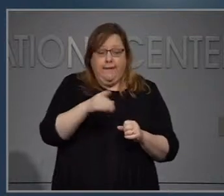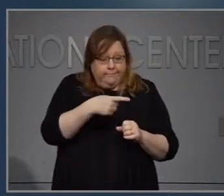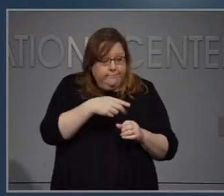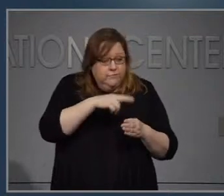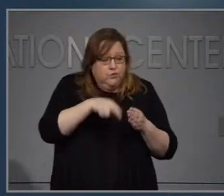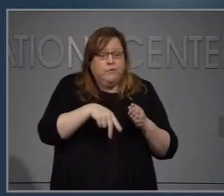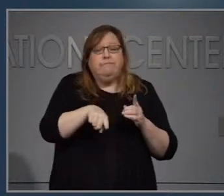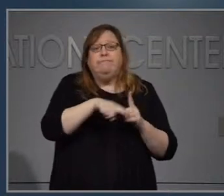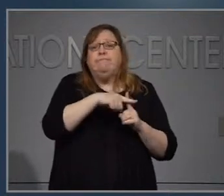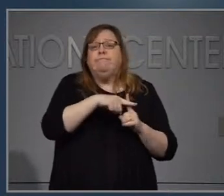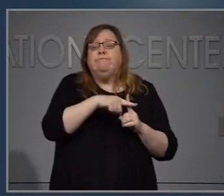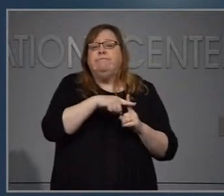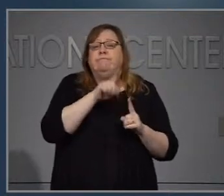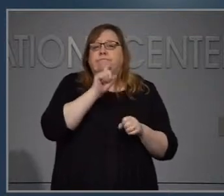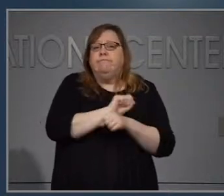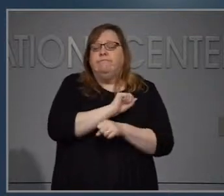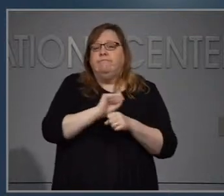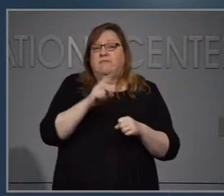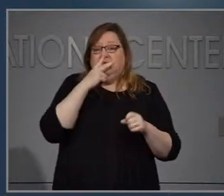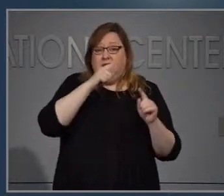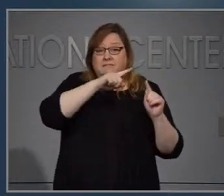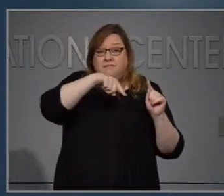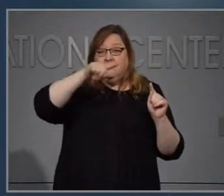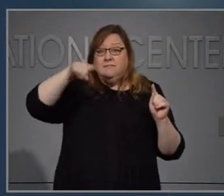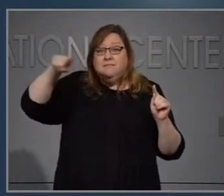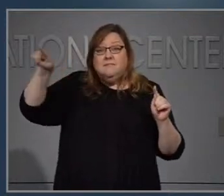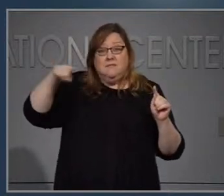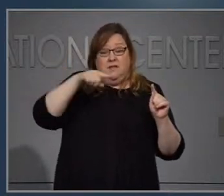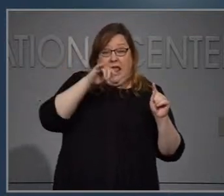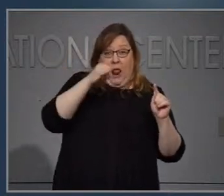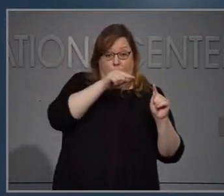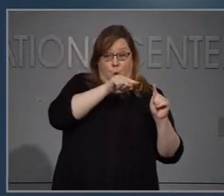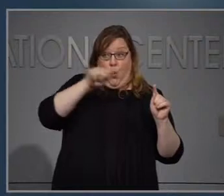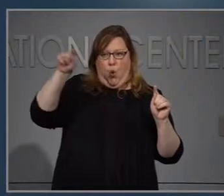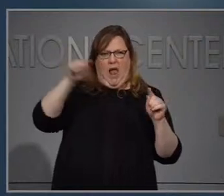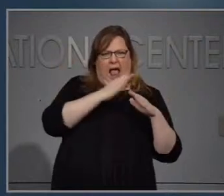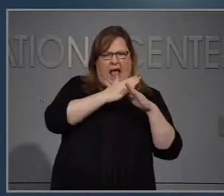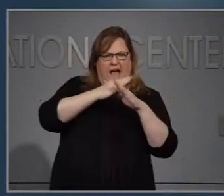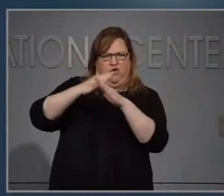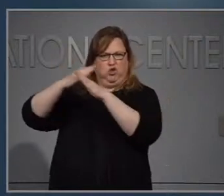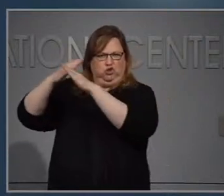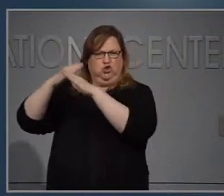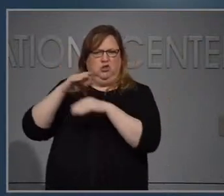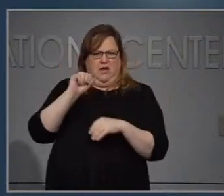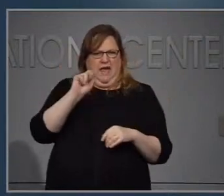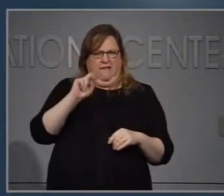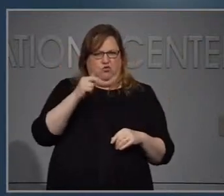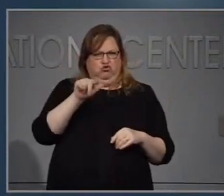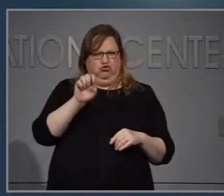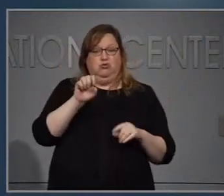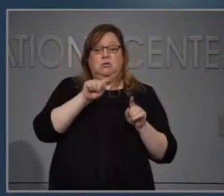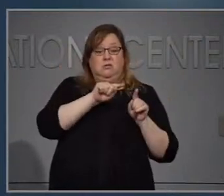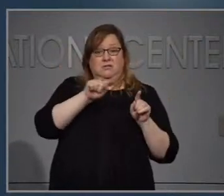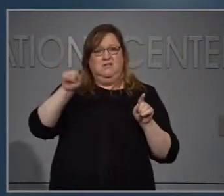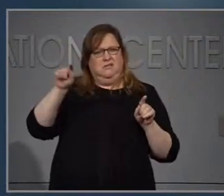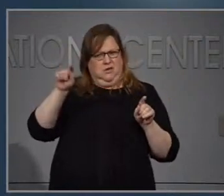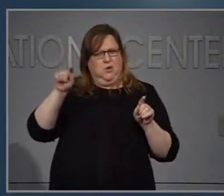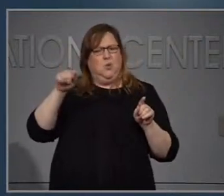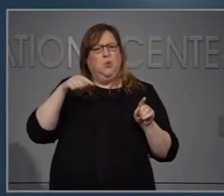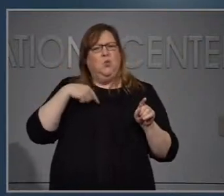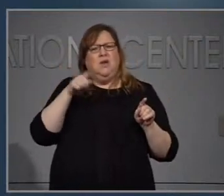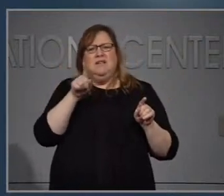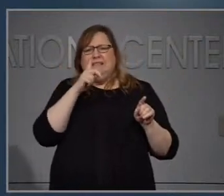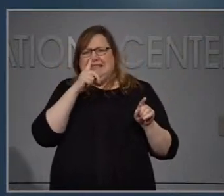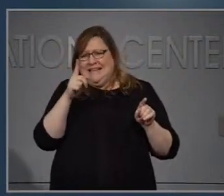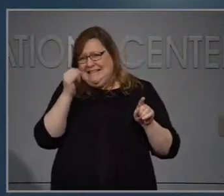to see an increase in new laboratory confirmed cases of COVID-19. As I mentioned yesterday, we reported the highest